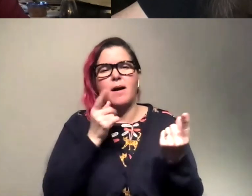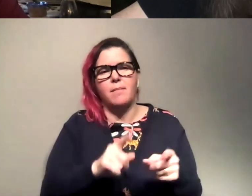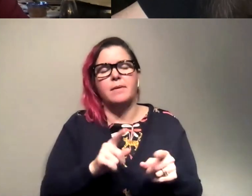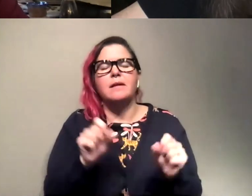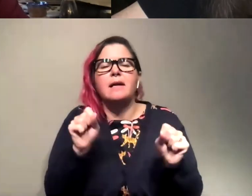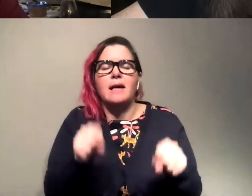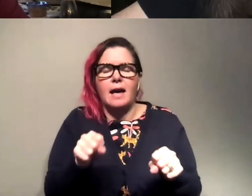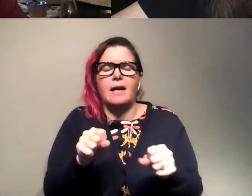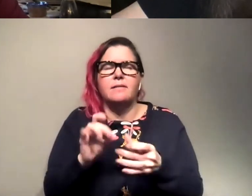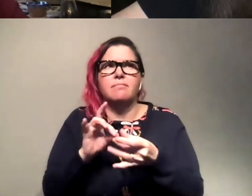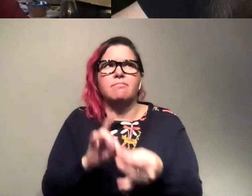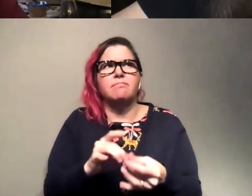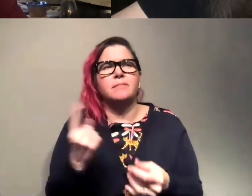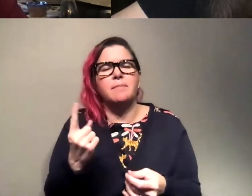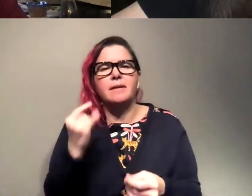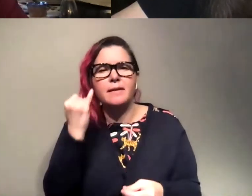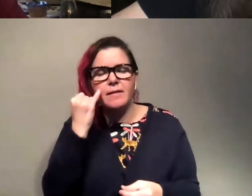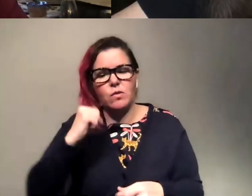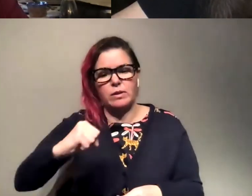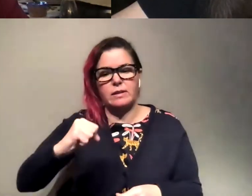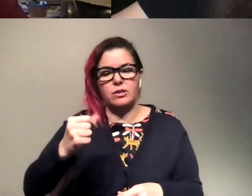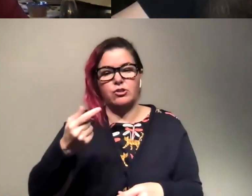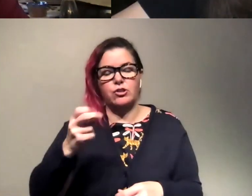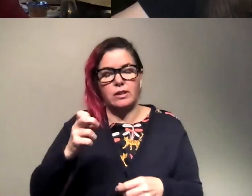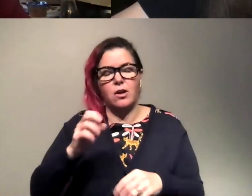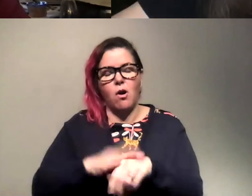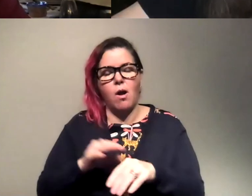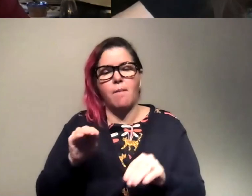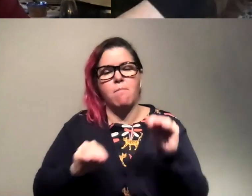case of something like if the resistance gene is on mobile DNA.